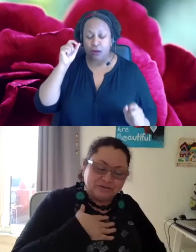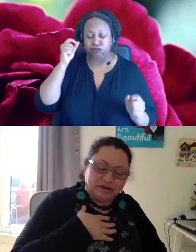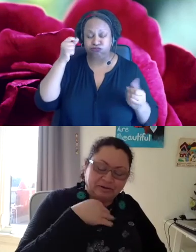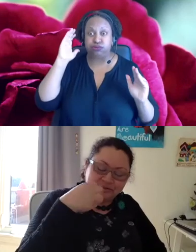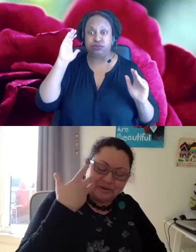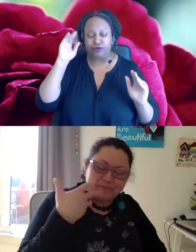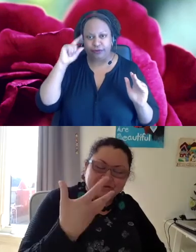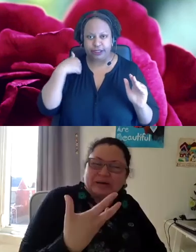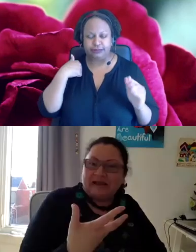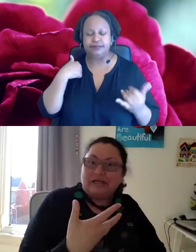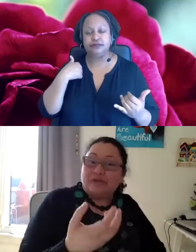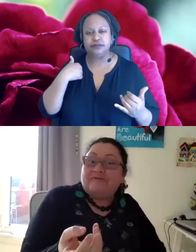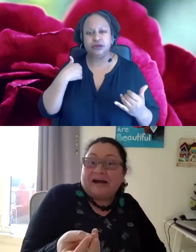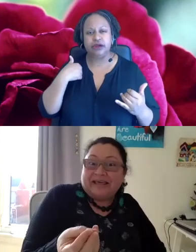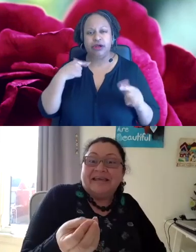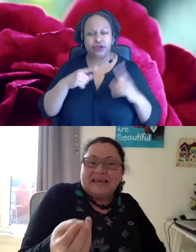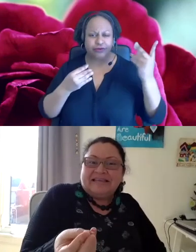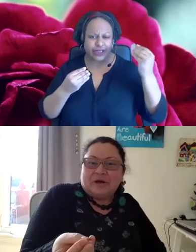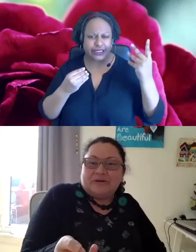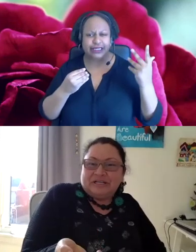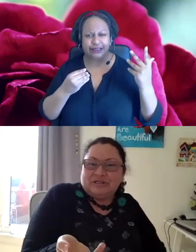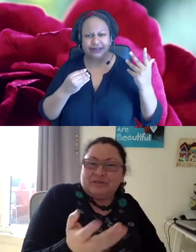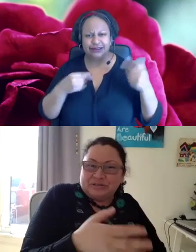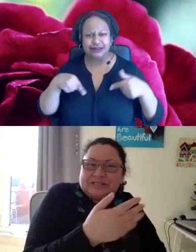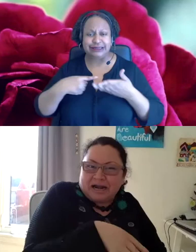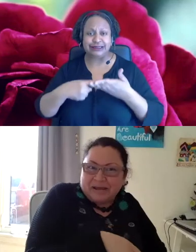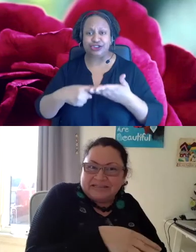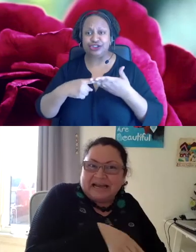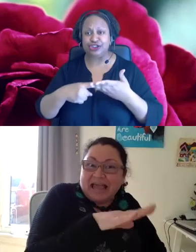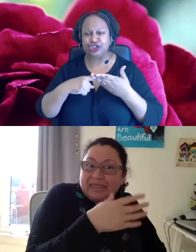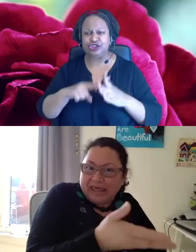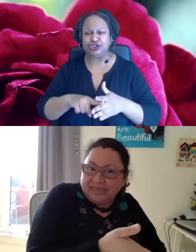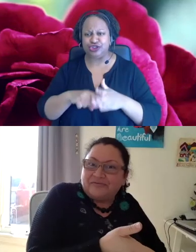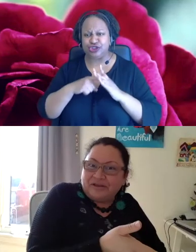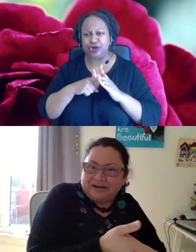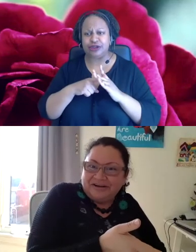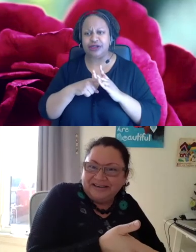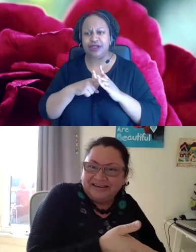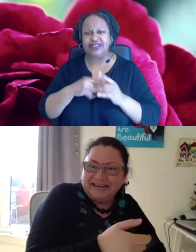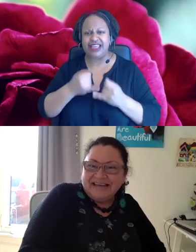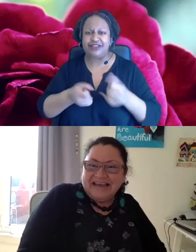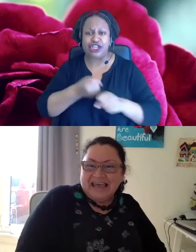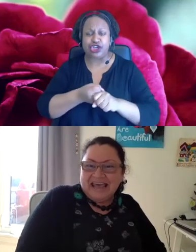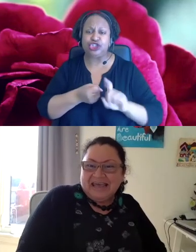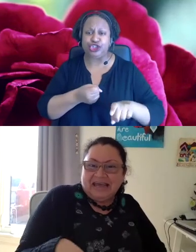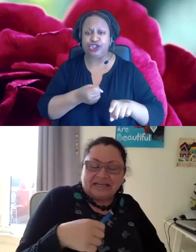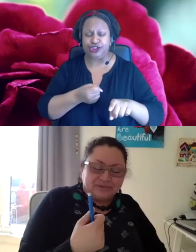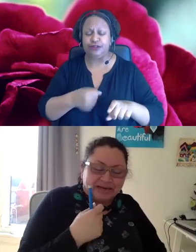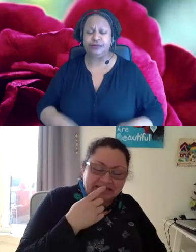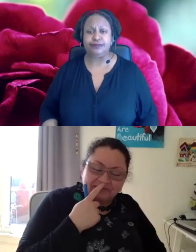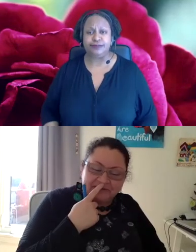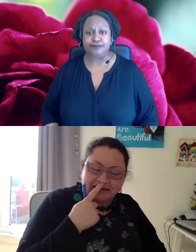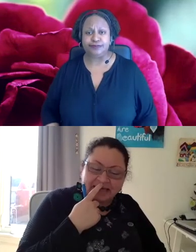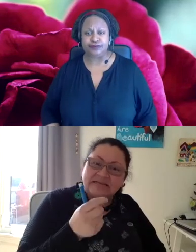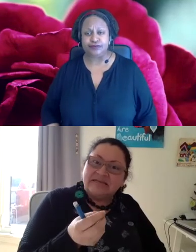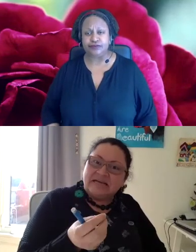I'm also reflecting on the fact that this conversation should start basically at the end of the year, as well